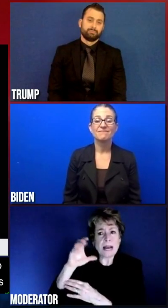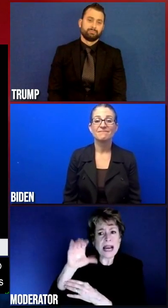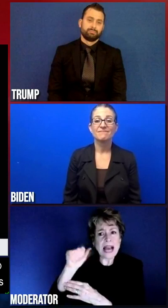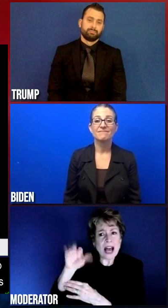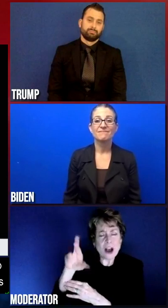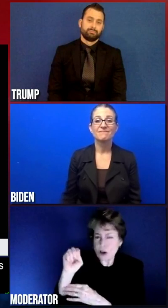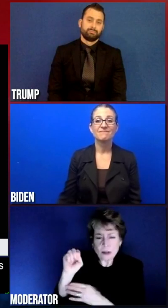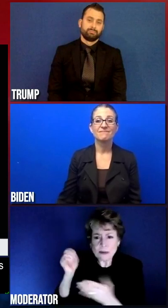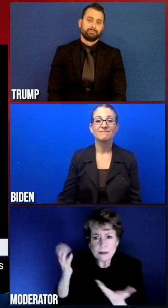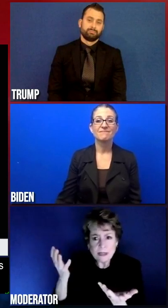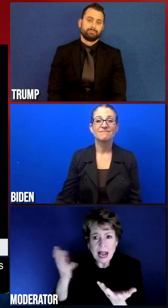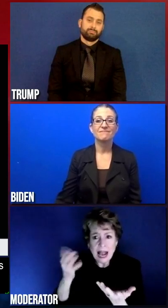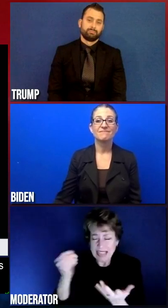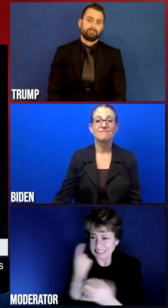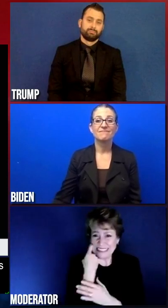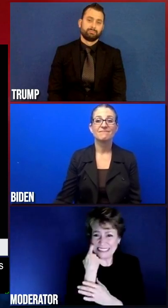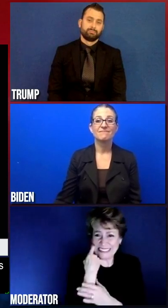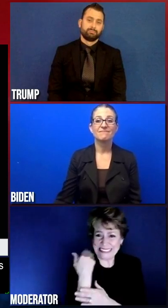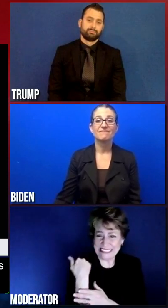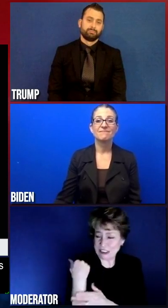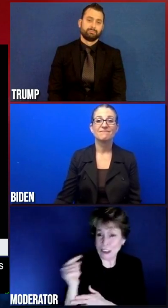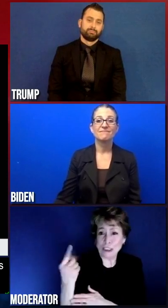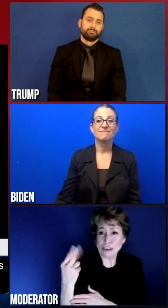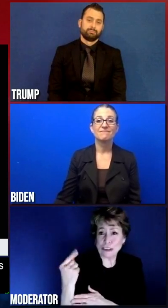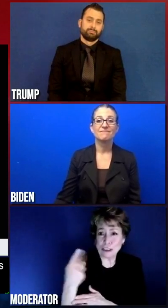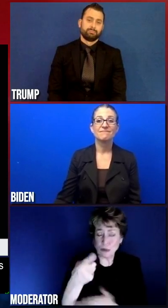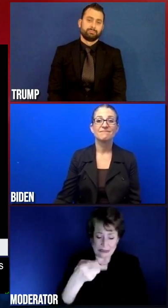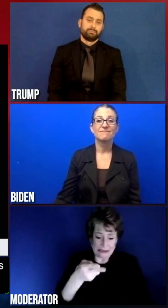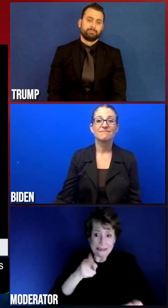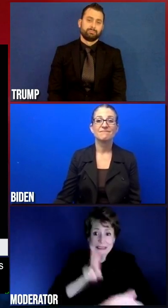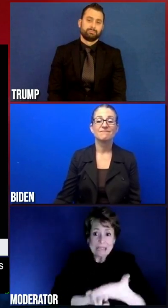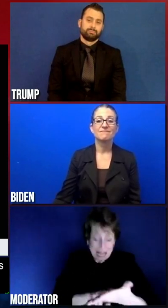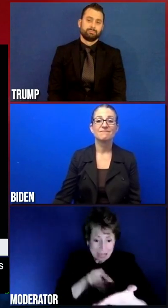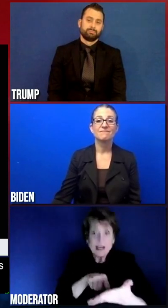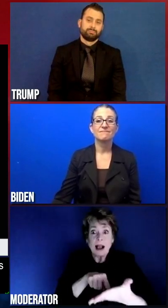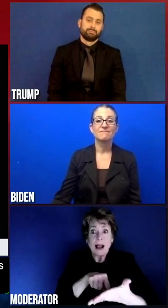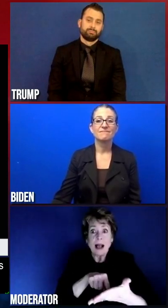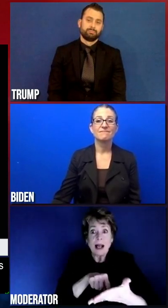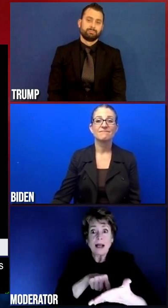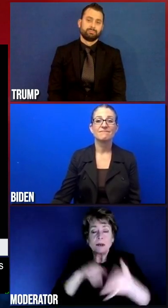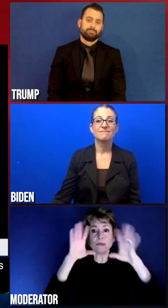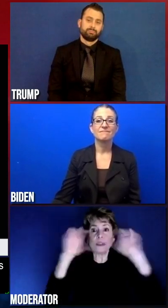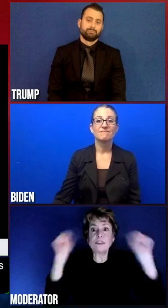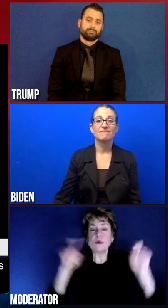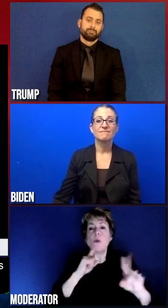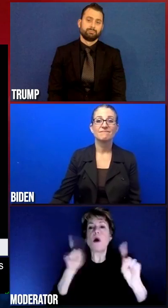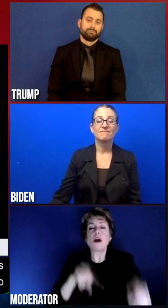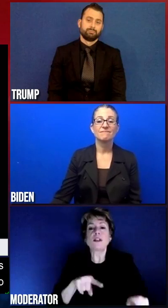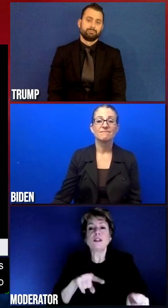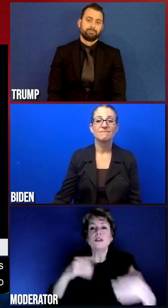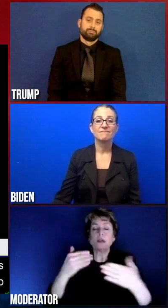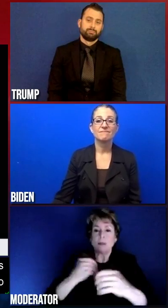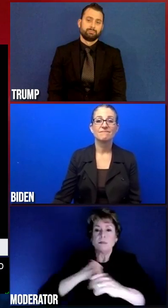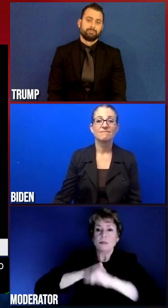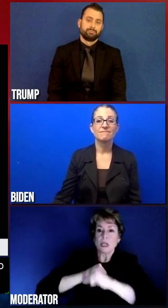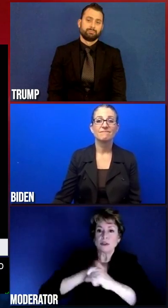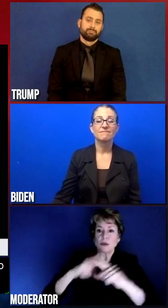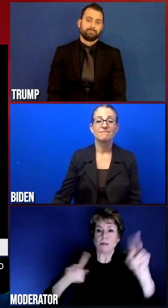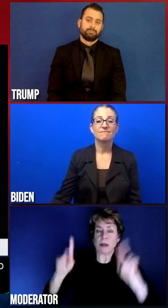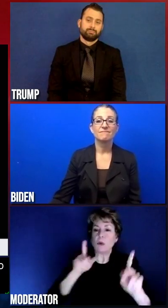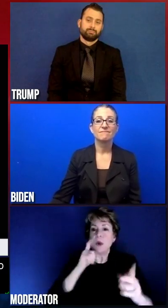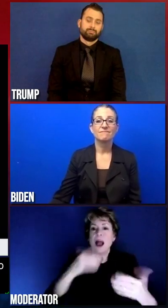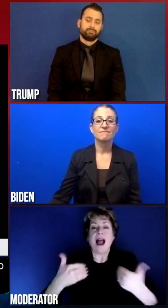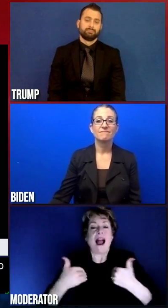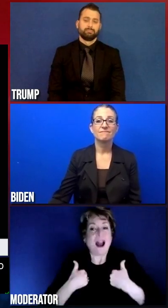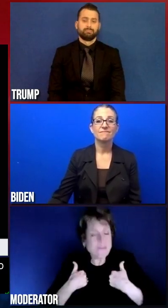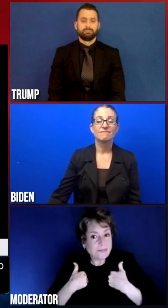you signed a largely symbolic executive order to protect people with pre-existing conditions 5 days